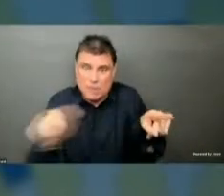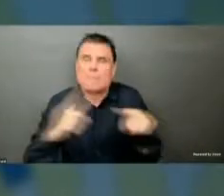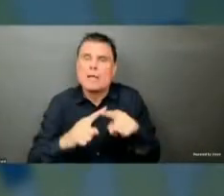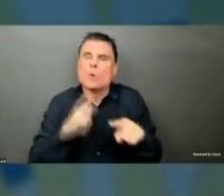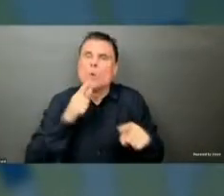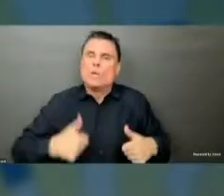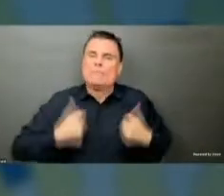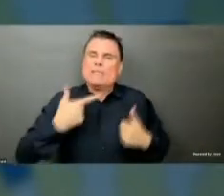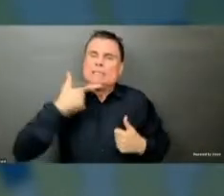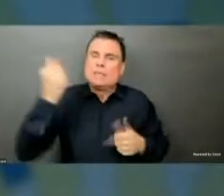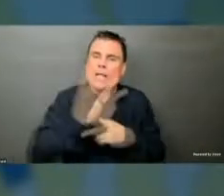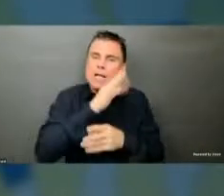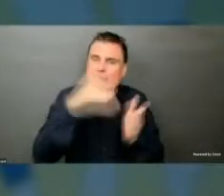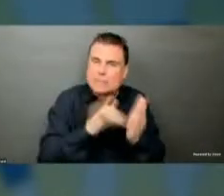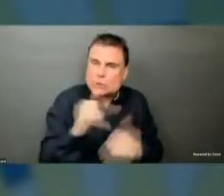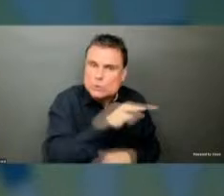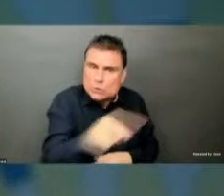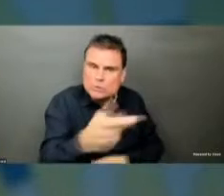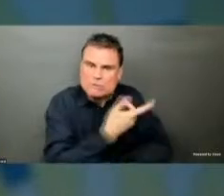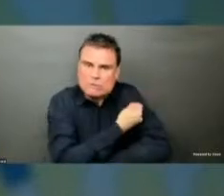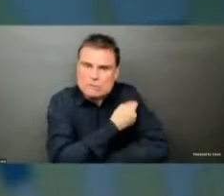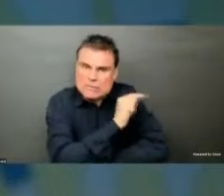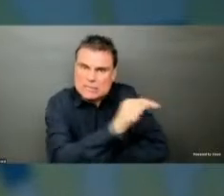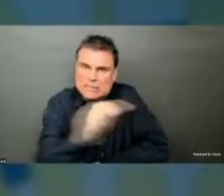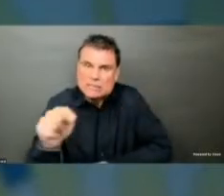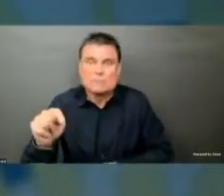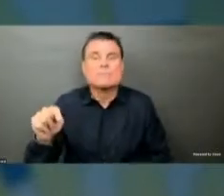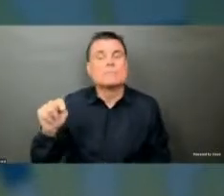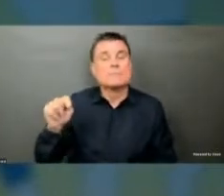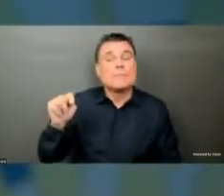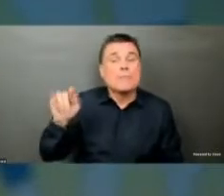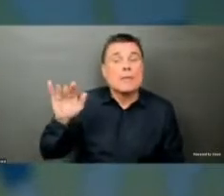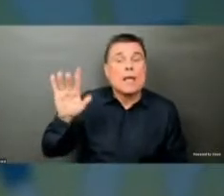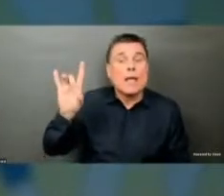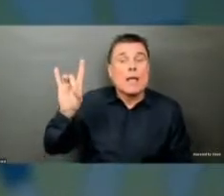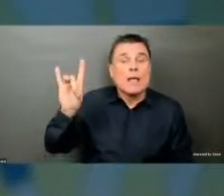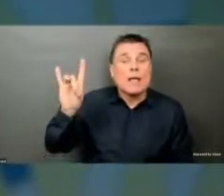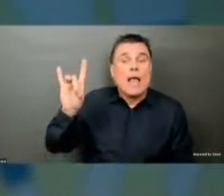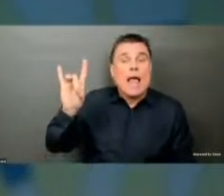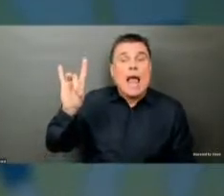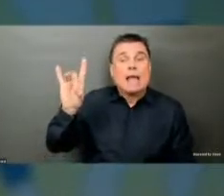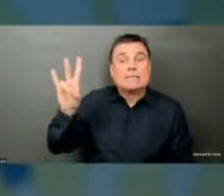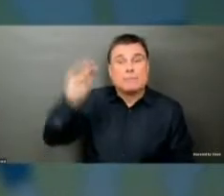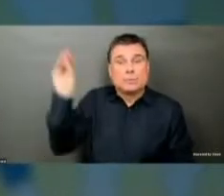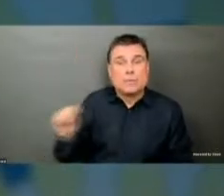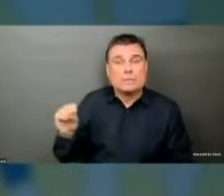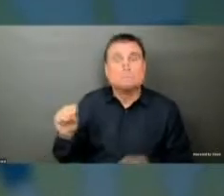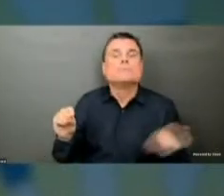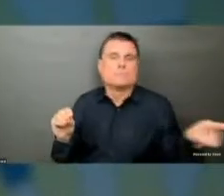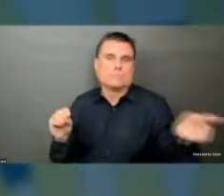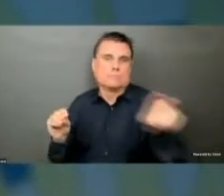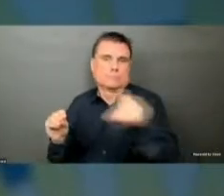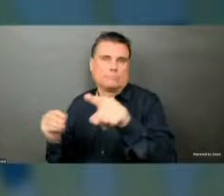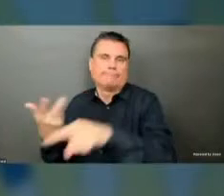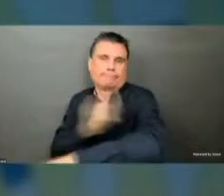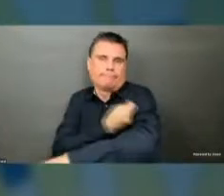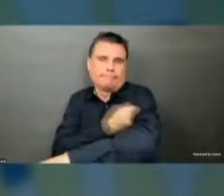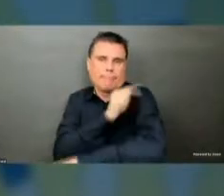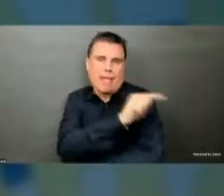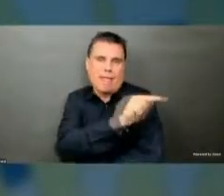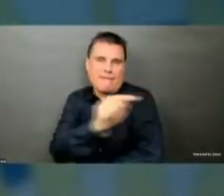87% based on the target, the number of residents that we know, and we'll have more detailed breakdowns of this information